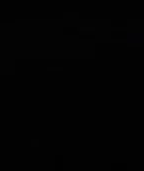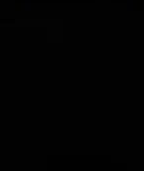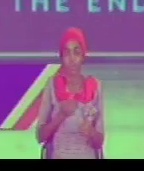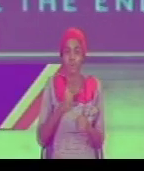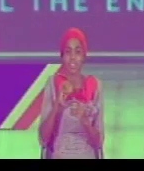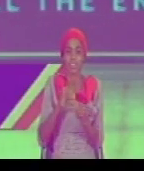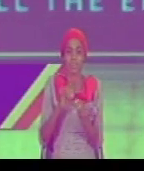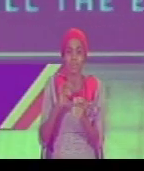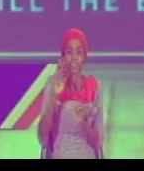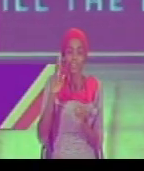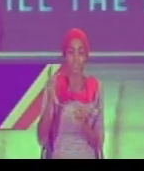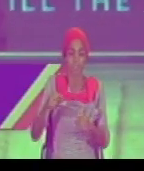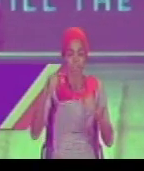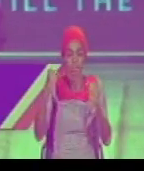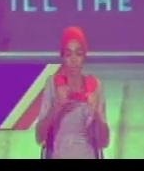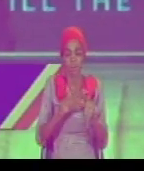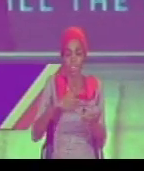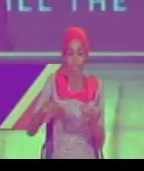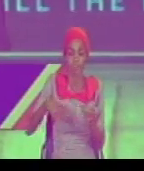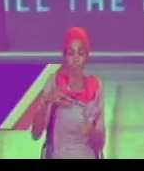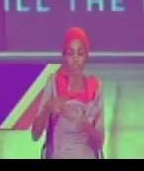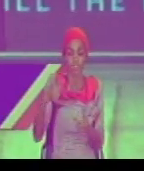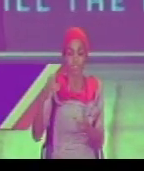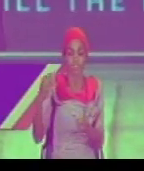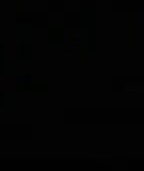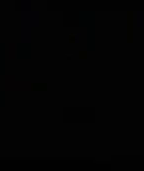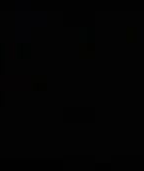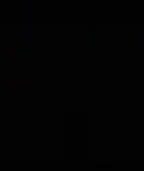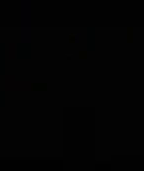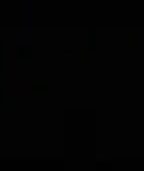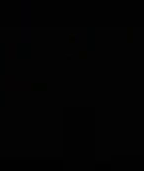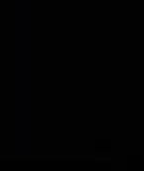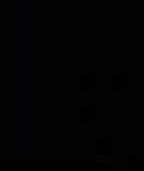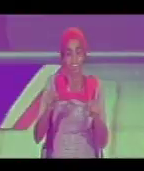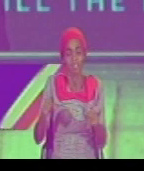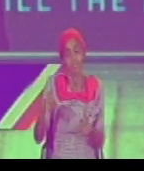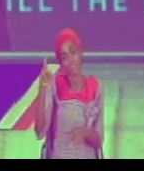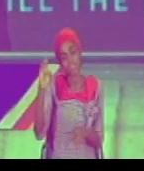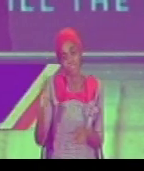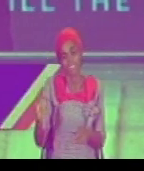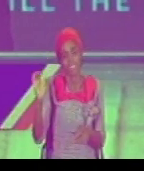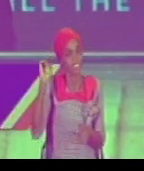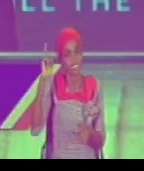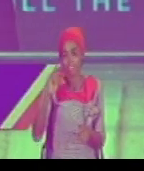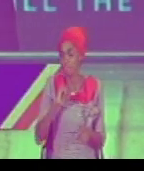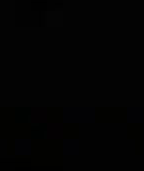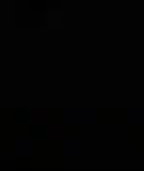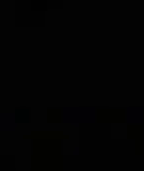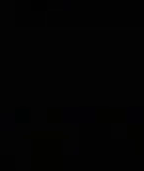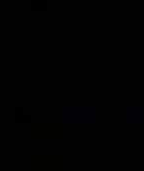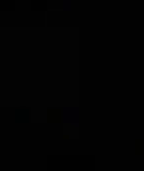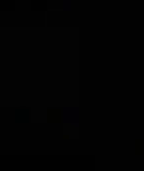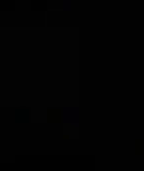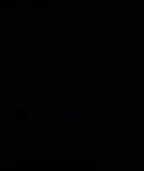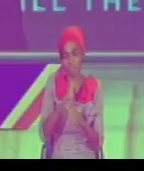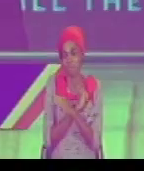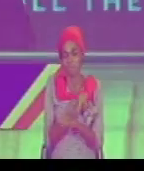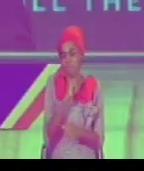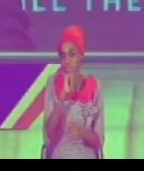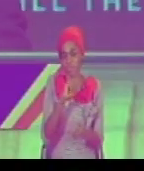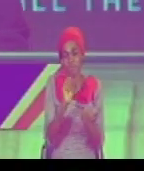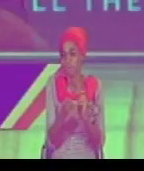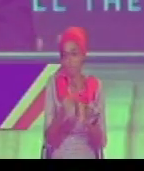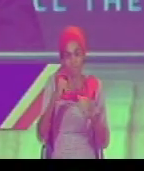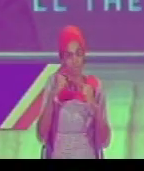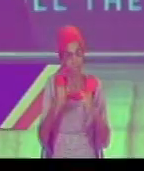perfection of the unchangeable God. It's not changing. His love has not changed. His power has not